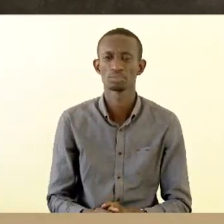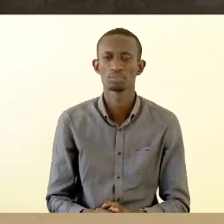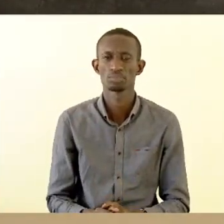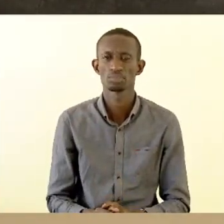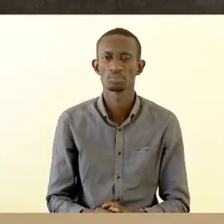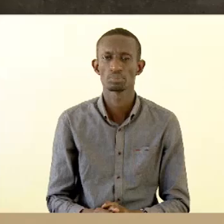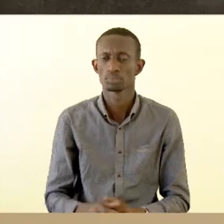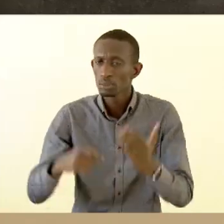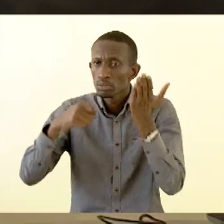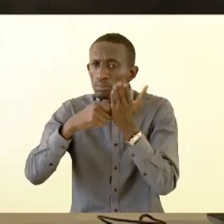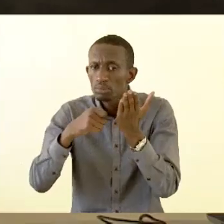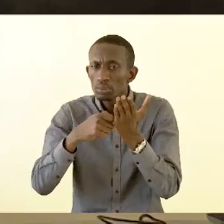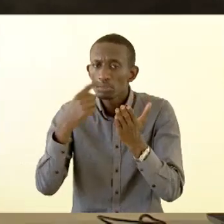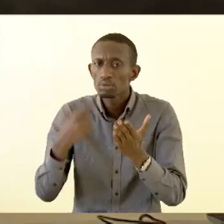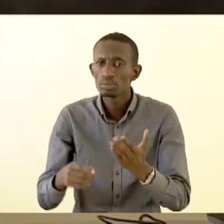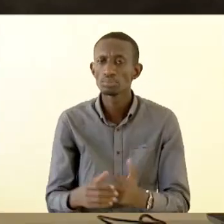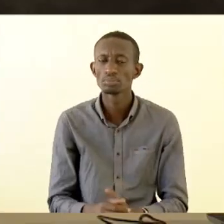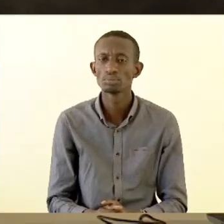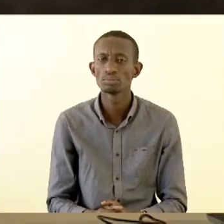the charge?